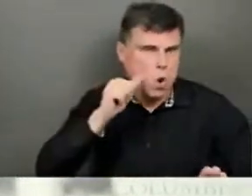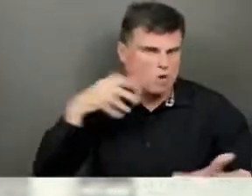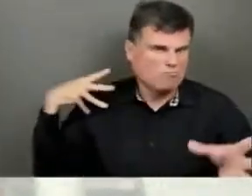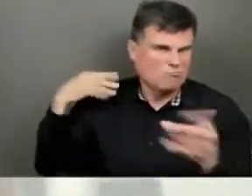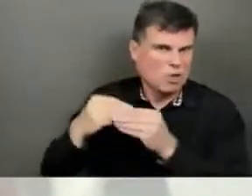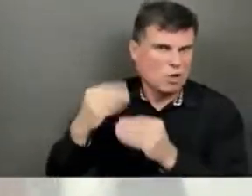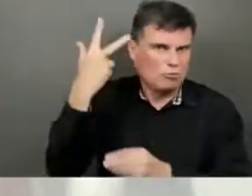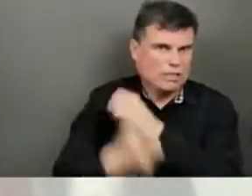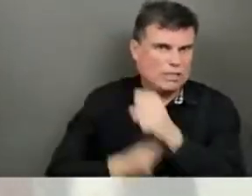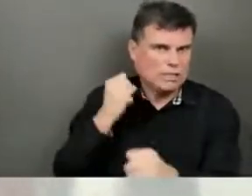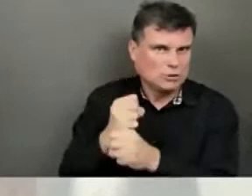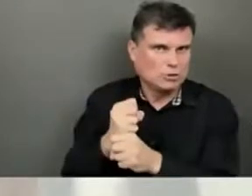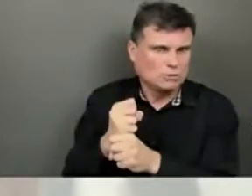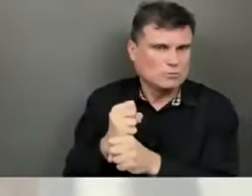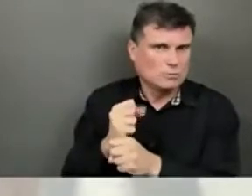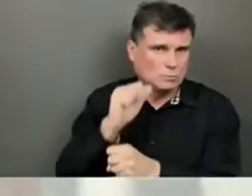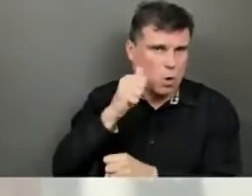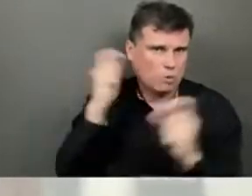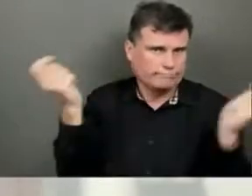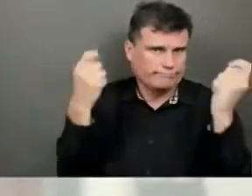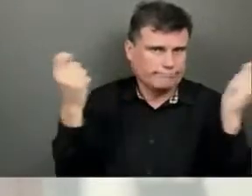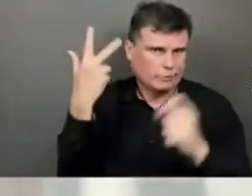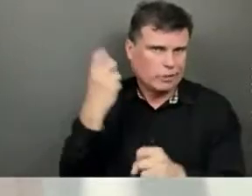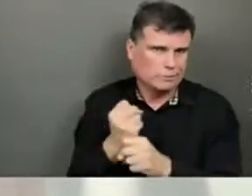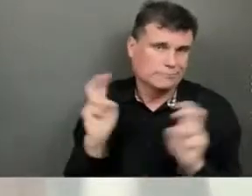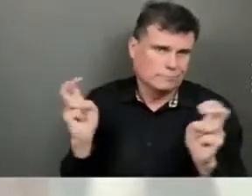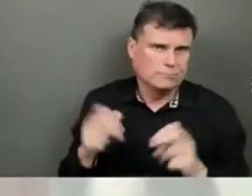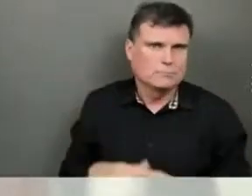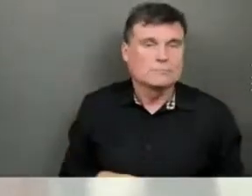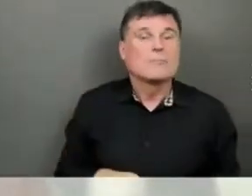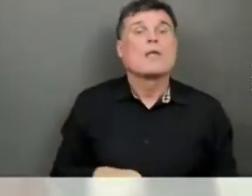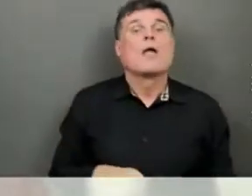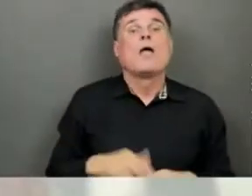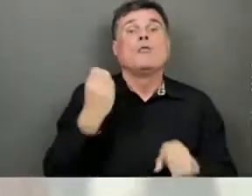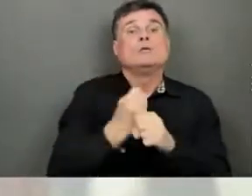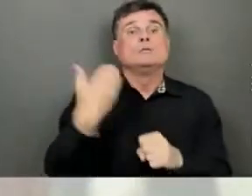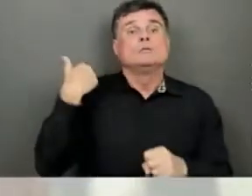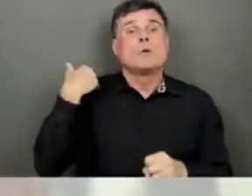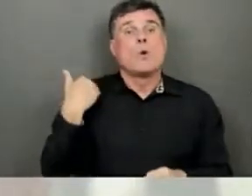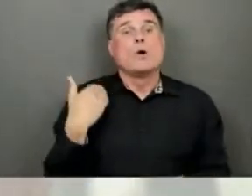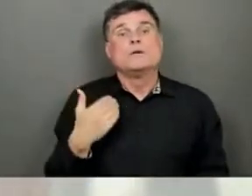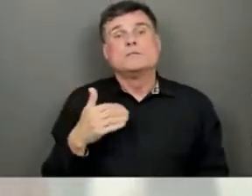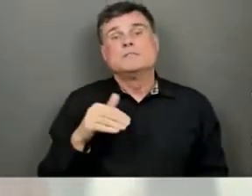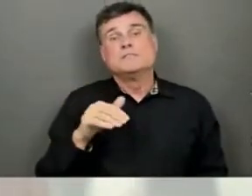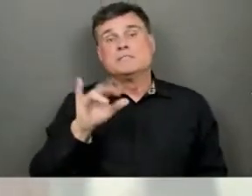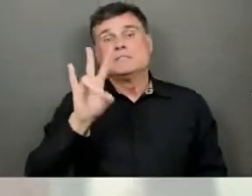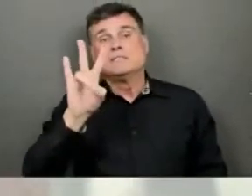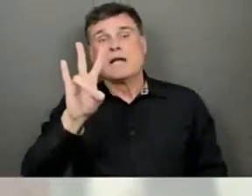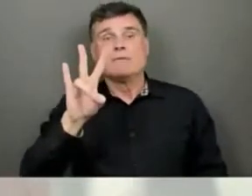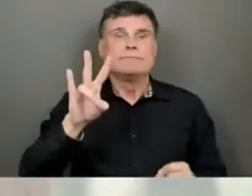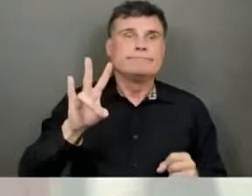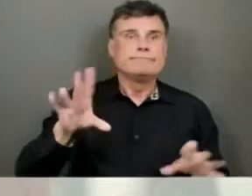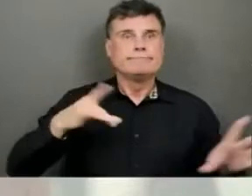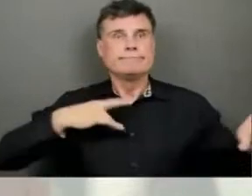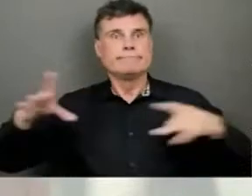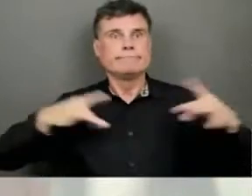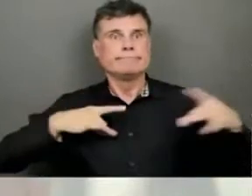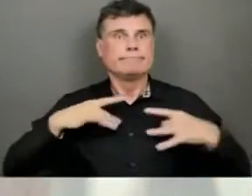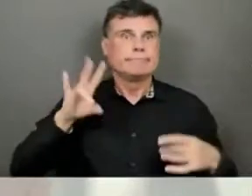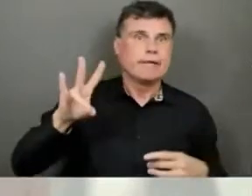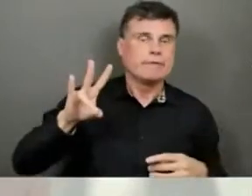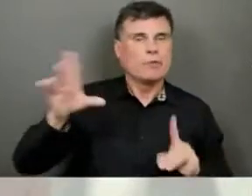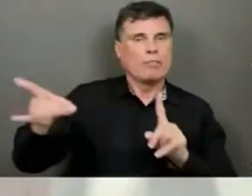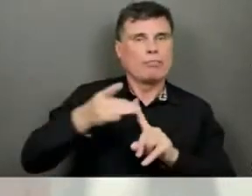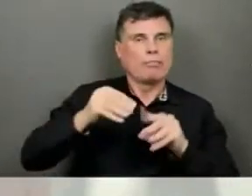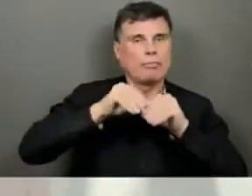And 3 years ago today, at your press conference, you announced that there were 7 new cases of COVID detected in a total of